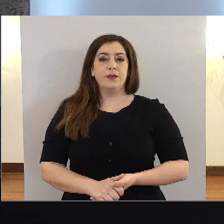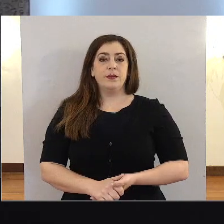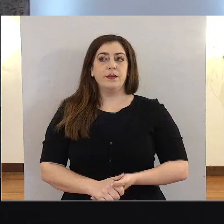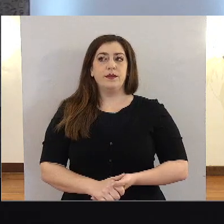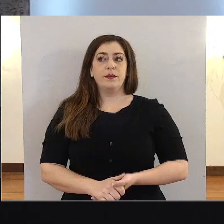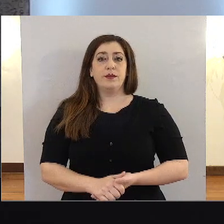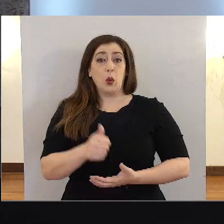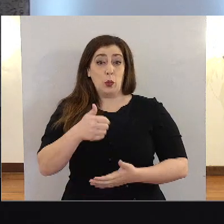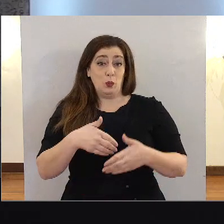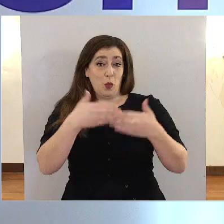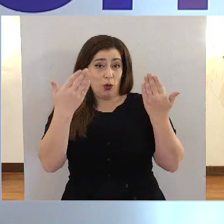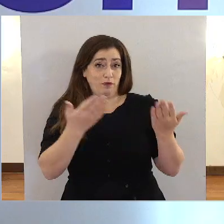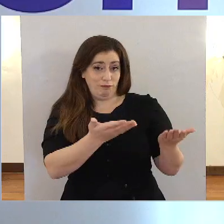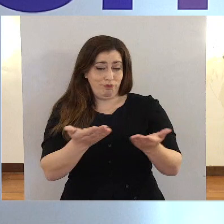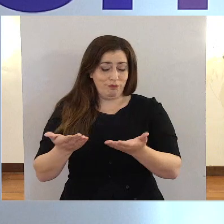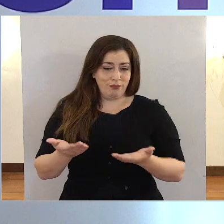Good morning, everyone.